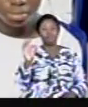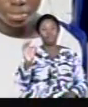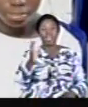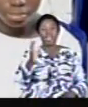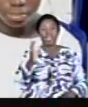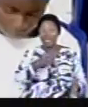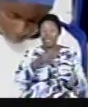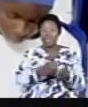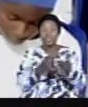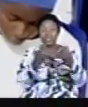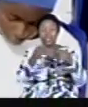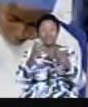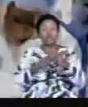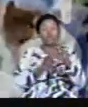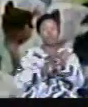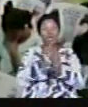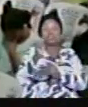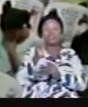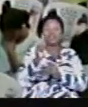to pass,